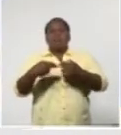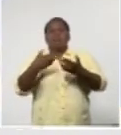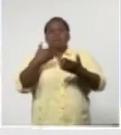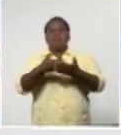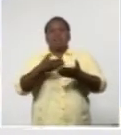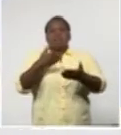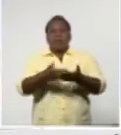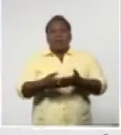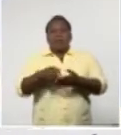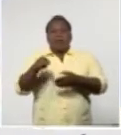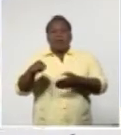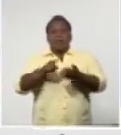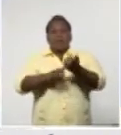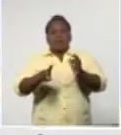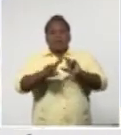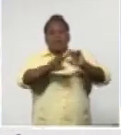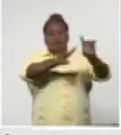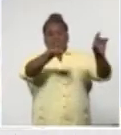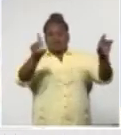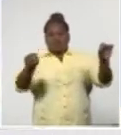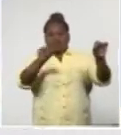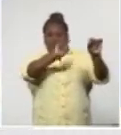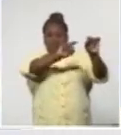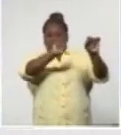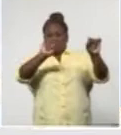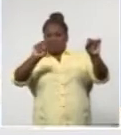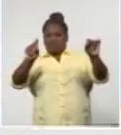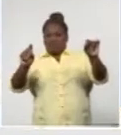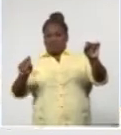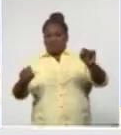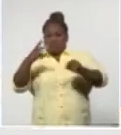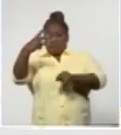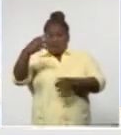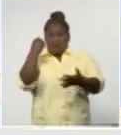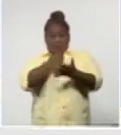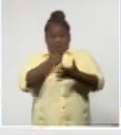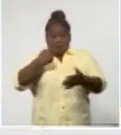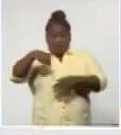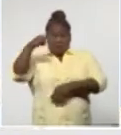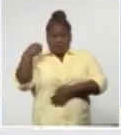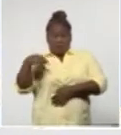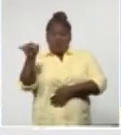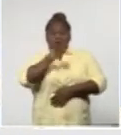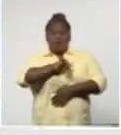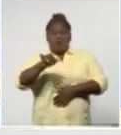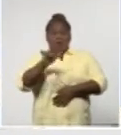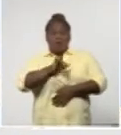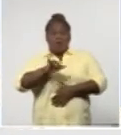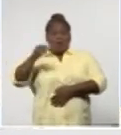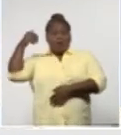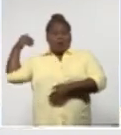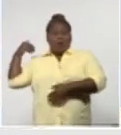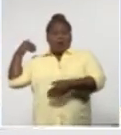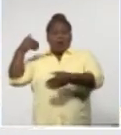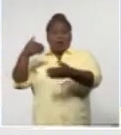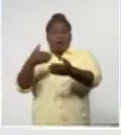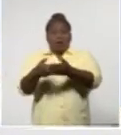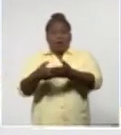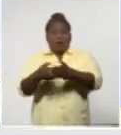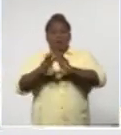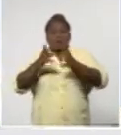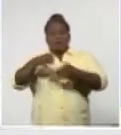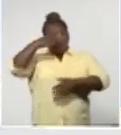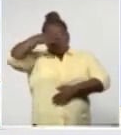provinces process samples looking for infected cases, and I just gave you the most illustrative. The